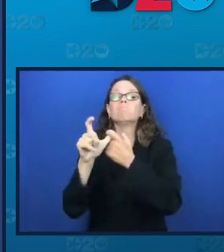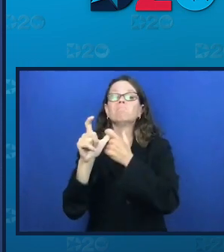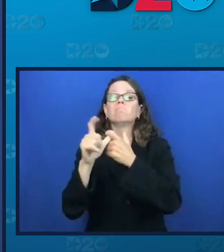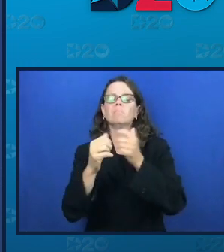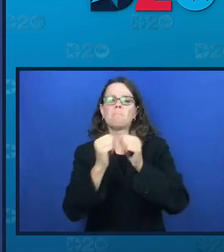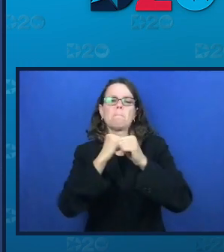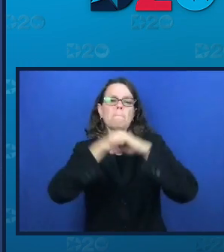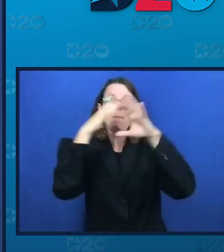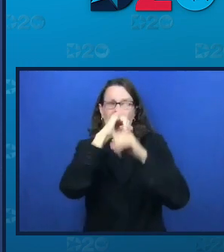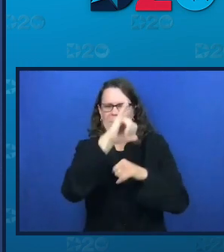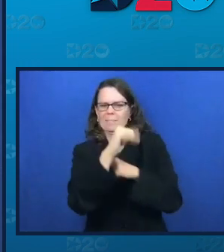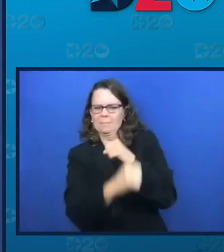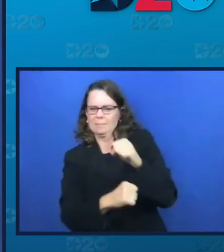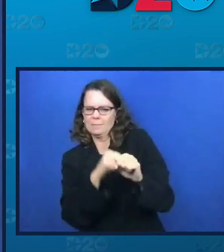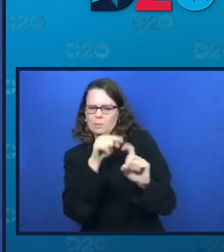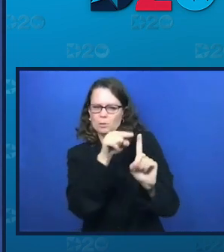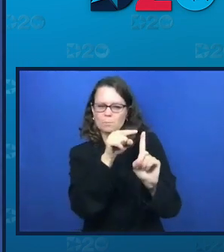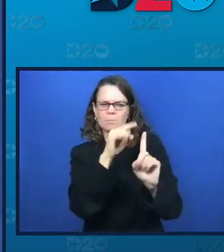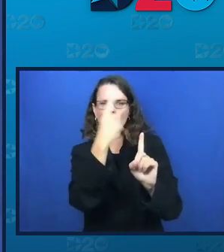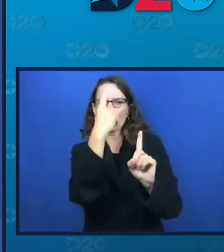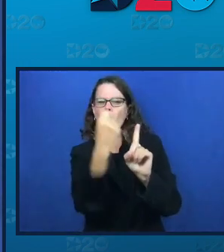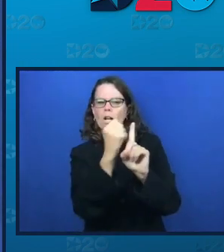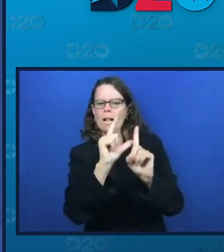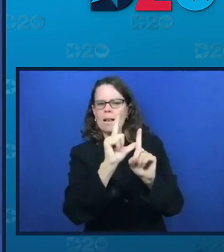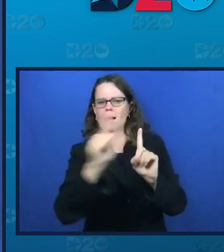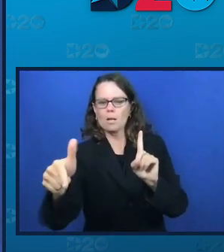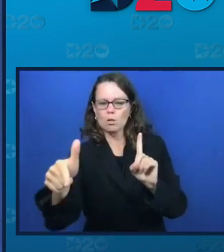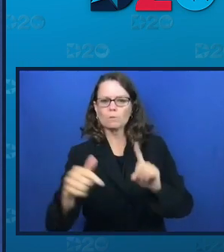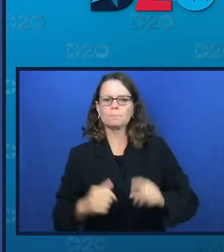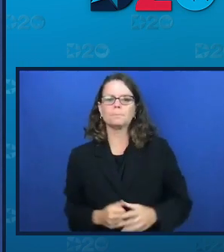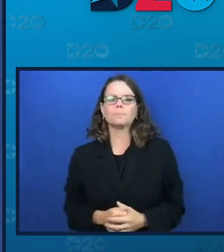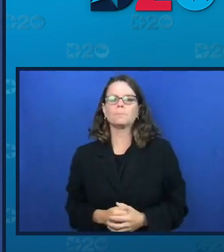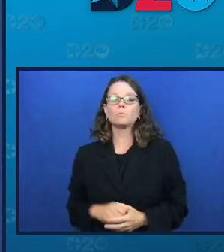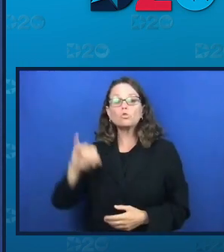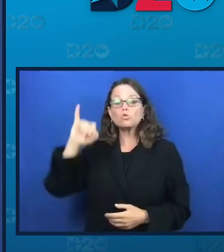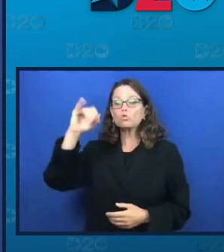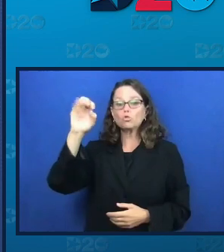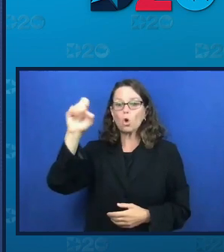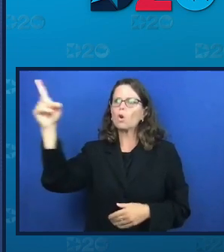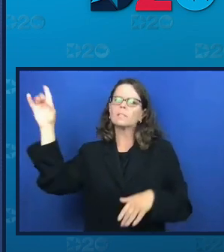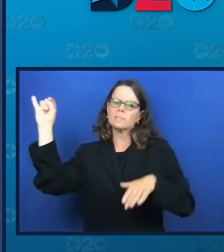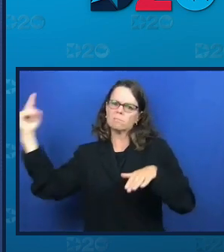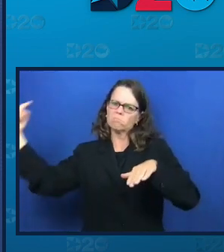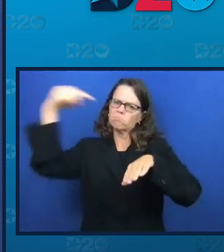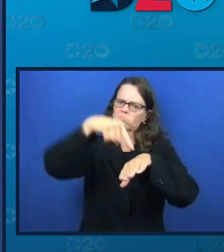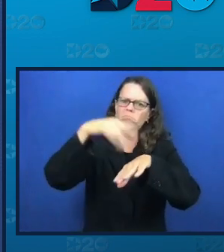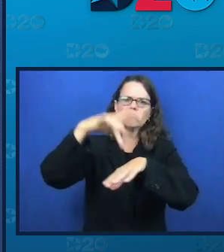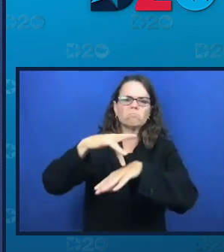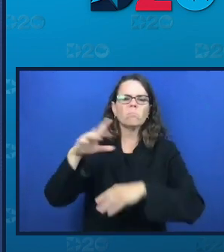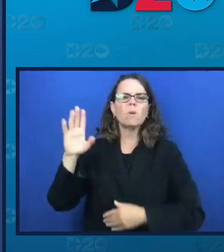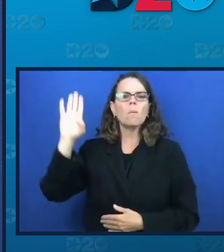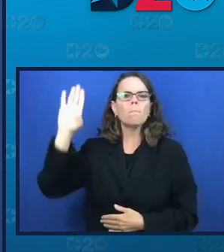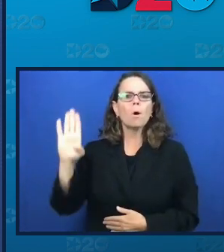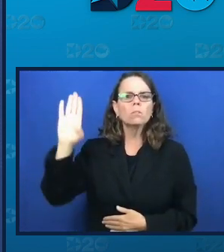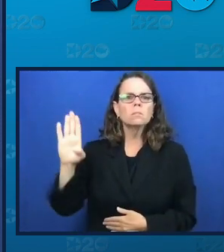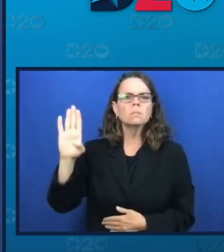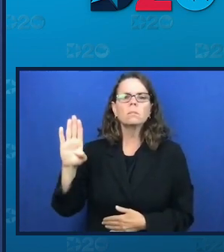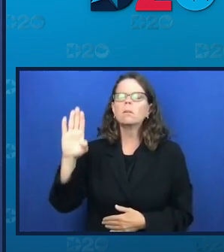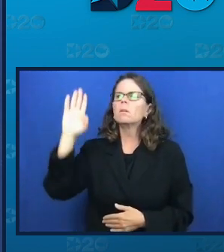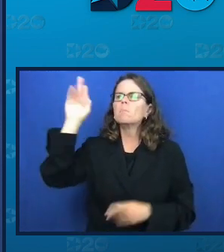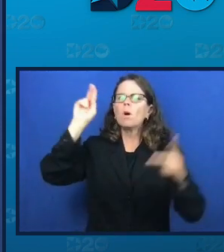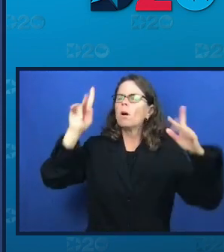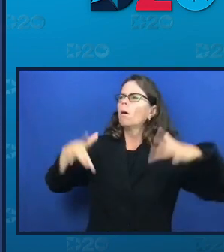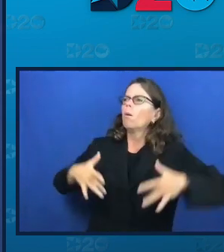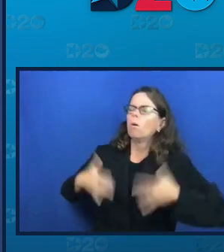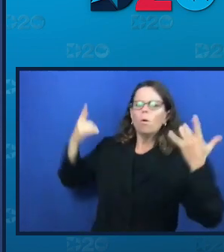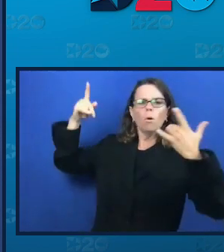to have the vice president here. But at some point in that speech, he shifted to the parent who had